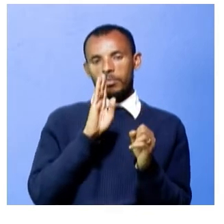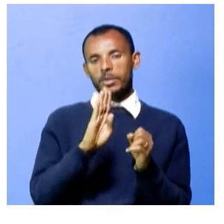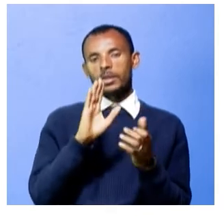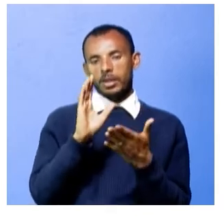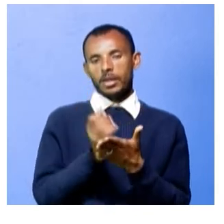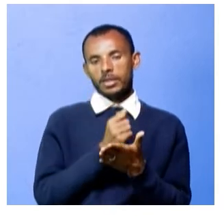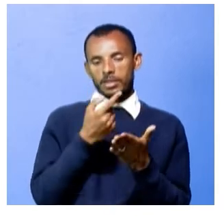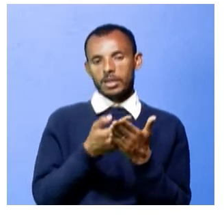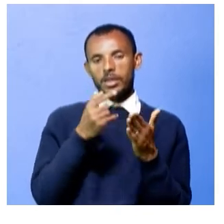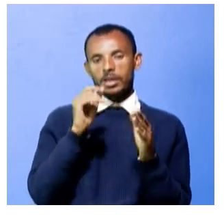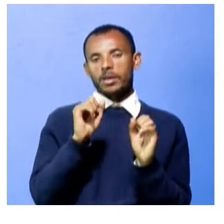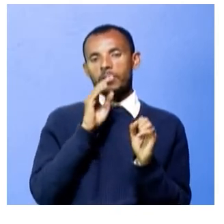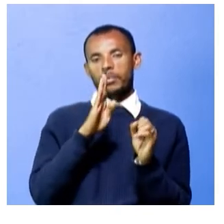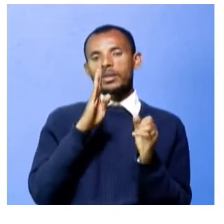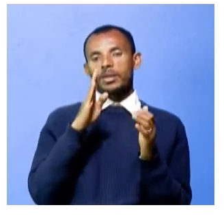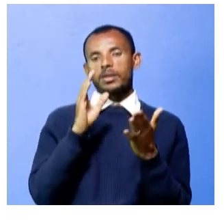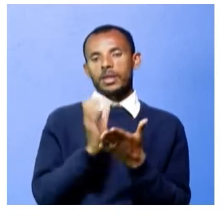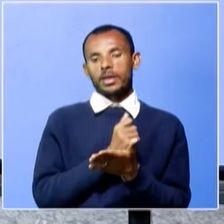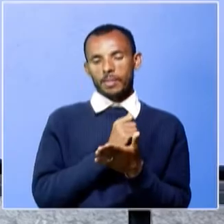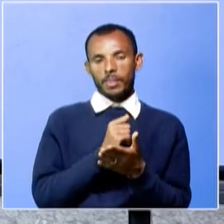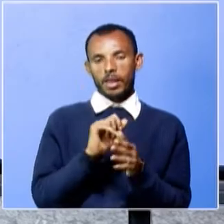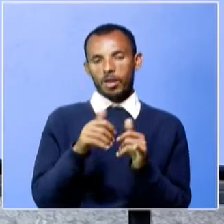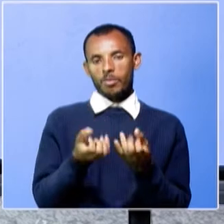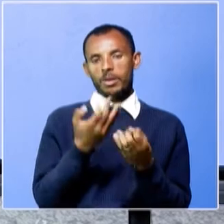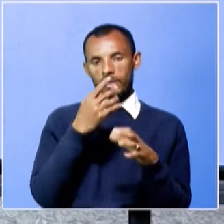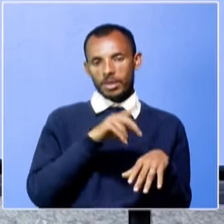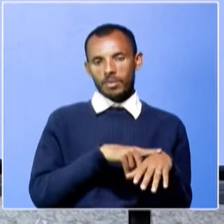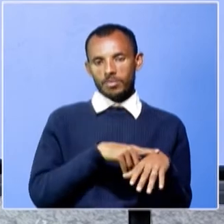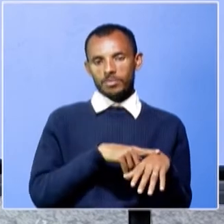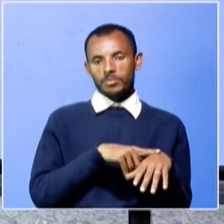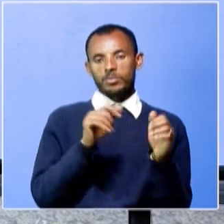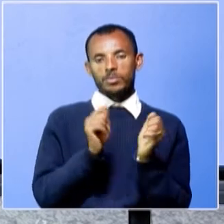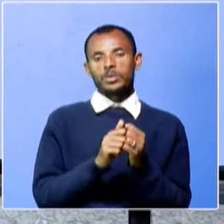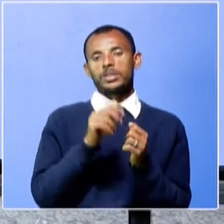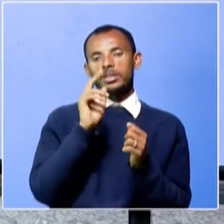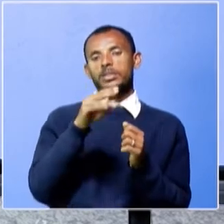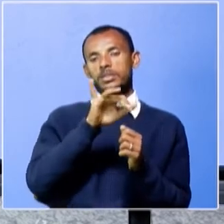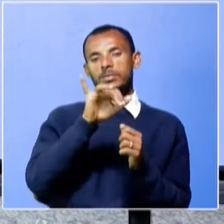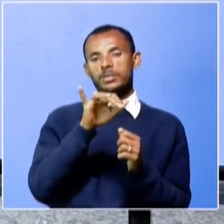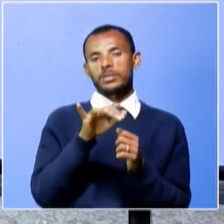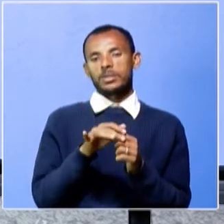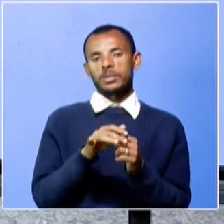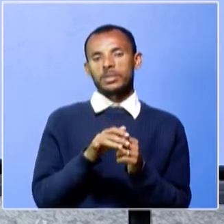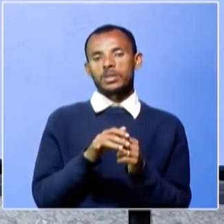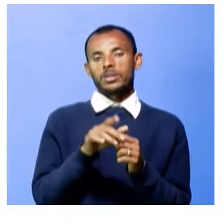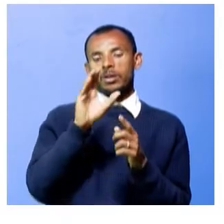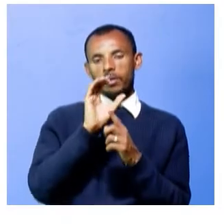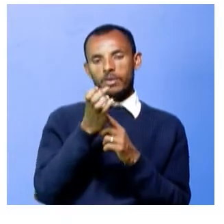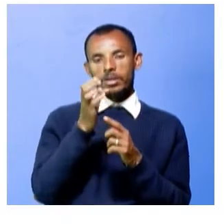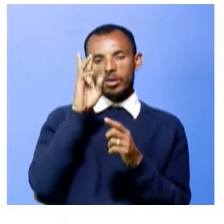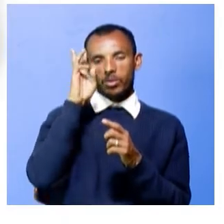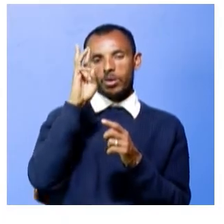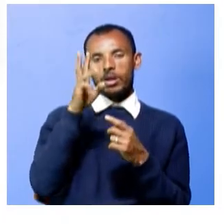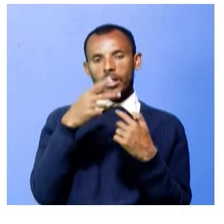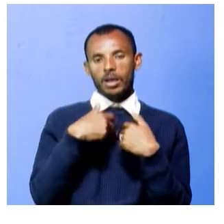be taken, and Bose head can be taken. Okay, you are free to take Bose H. So your event will